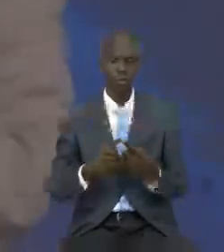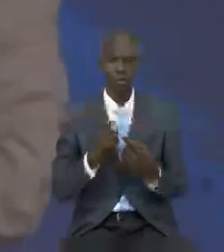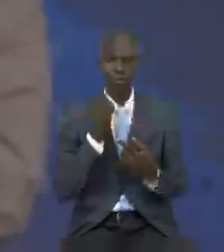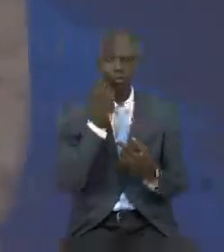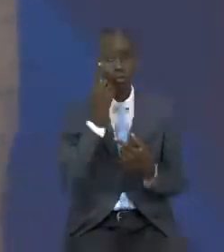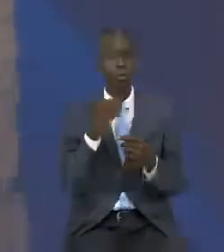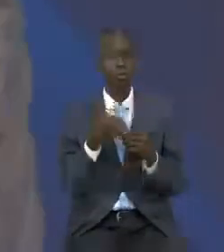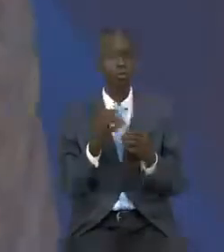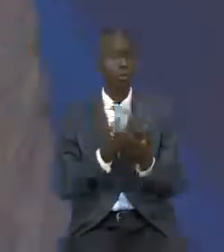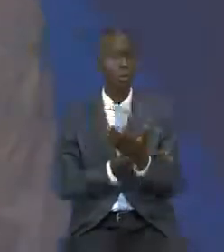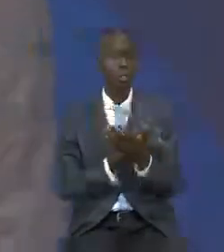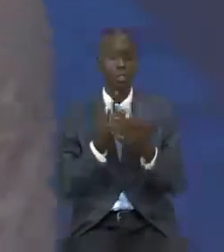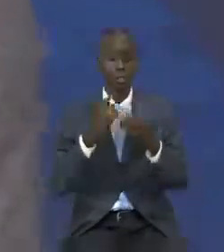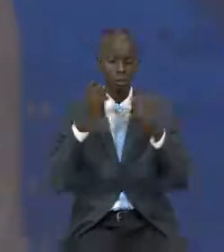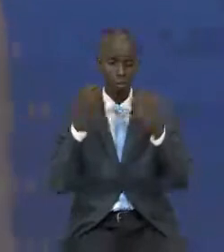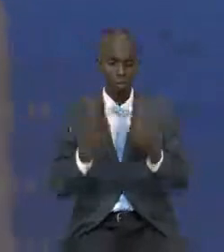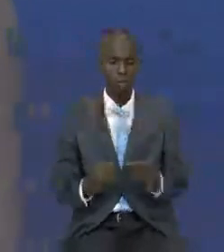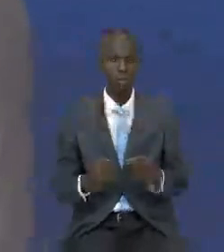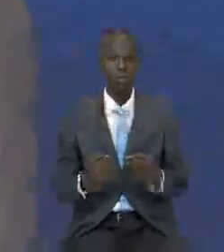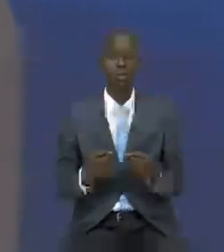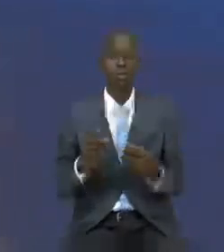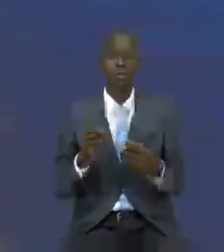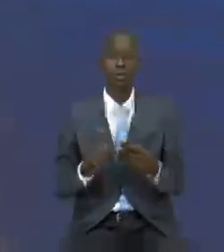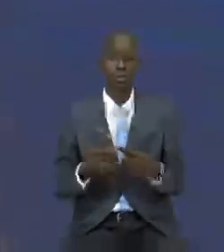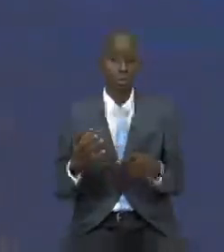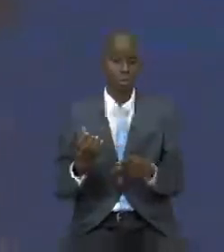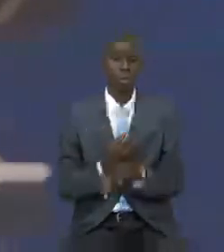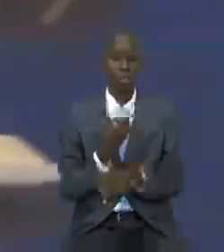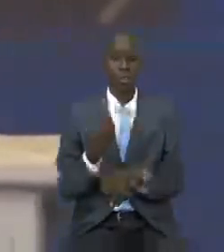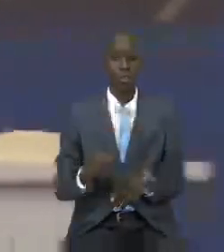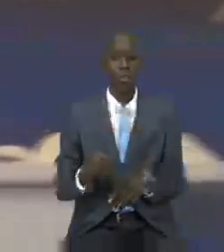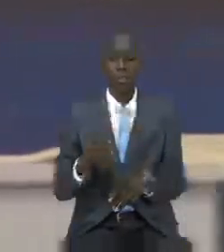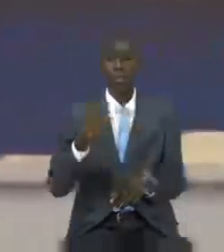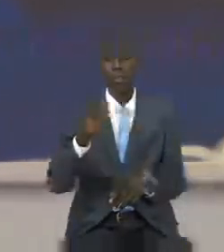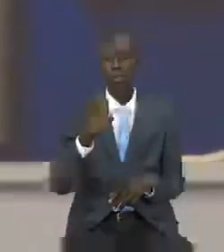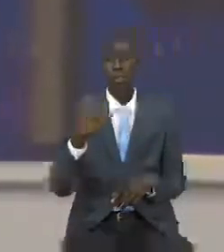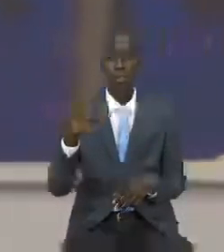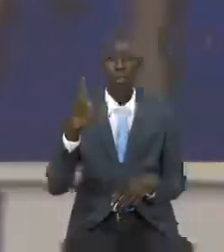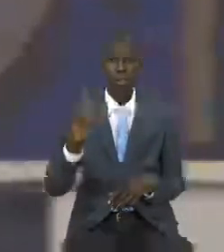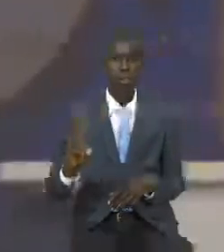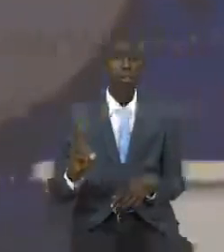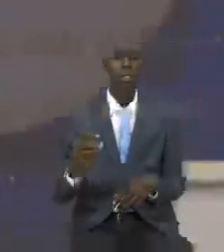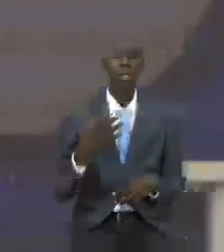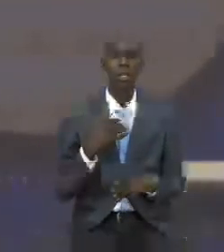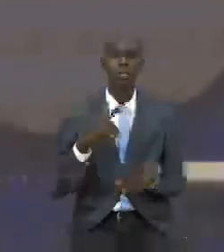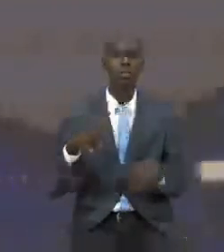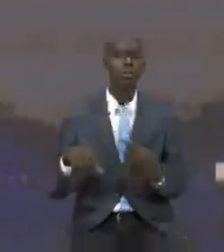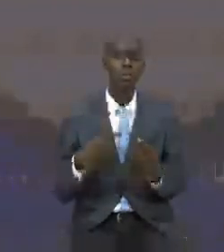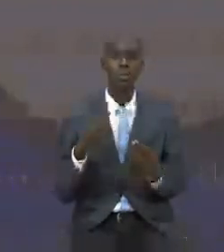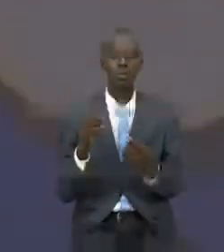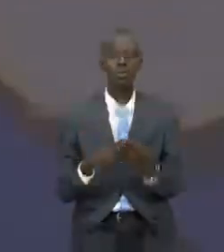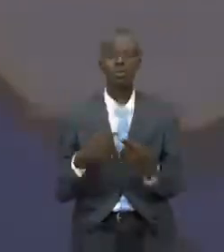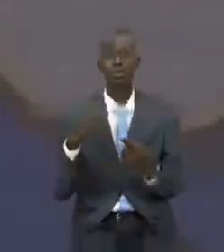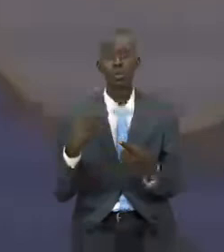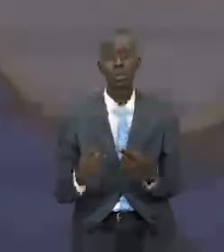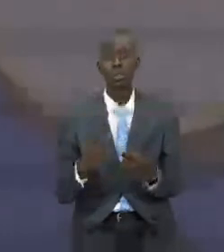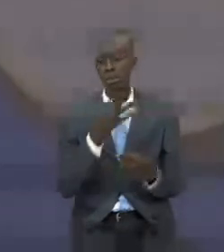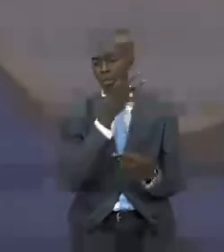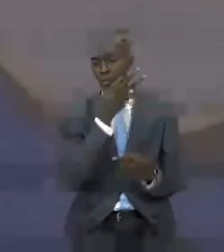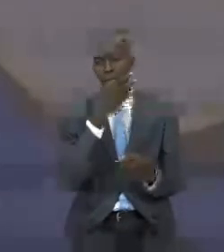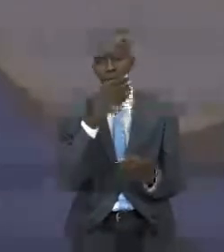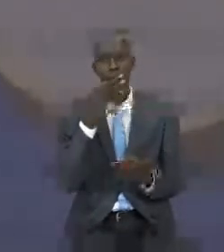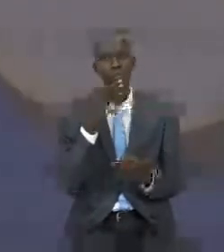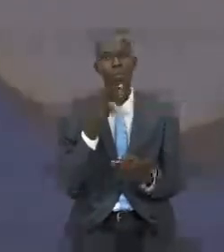power, the strength to take the seed and go to the farm, the power,